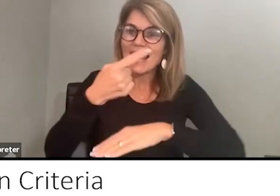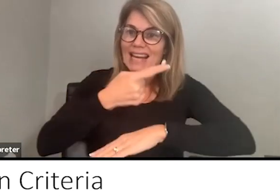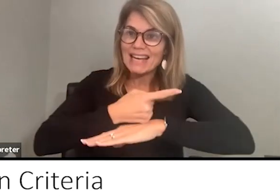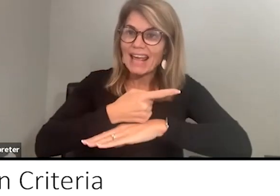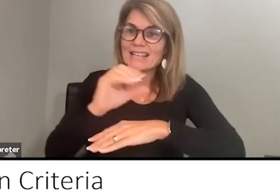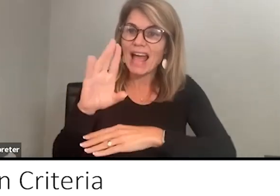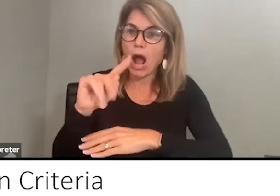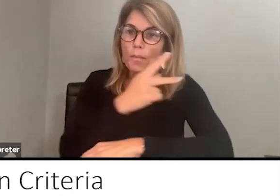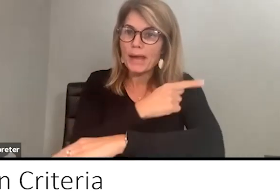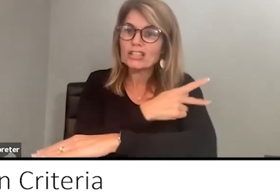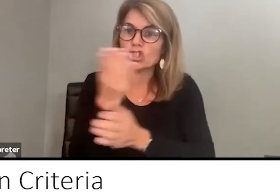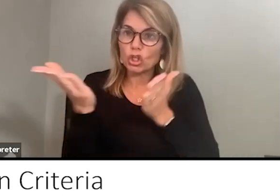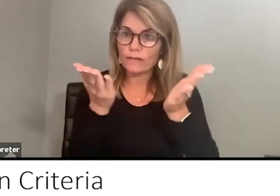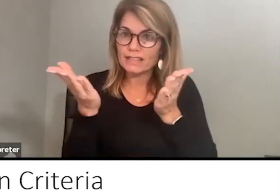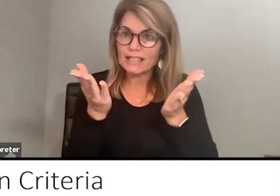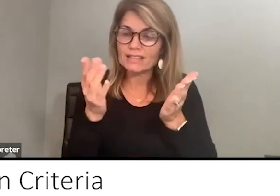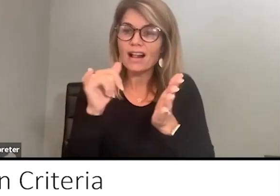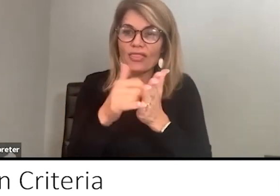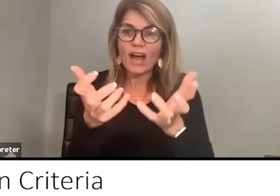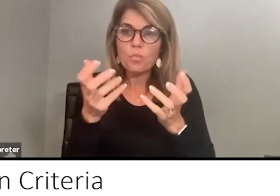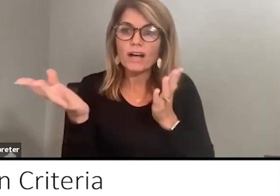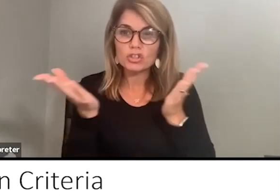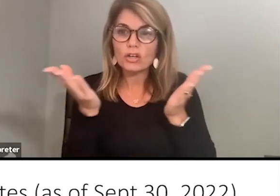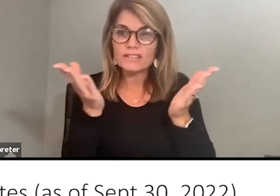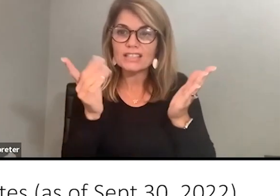with the individual seeking services. Next slide.